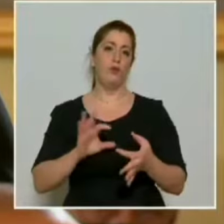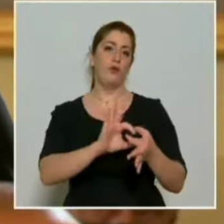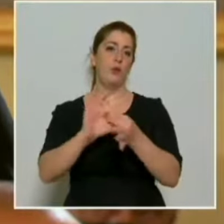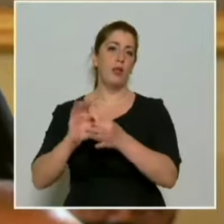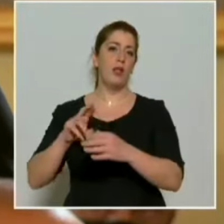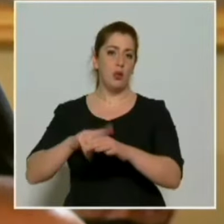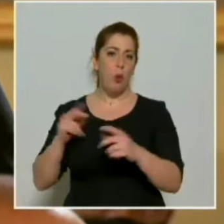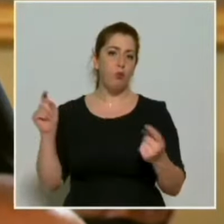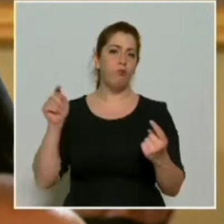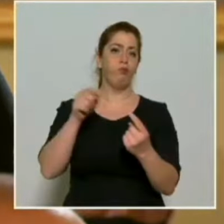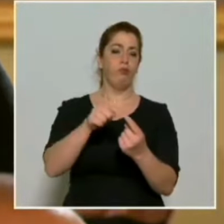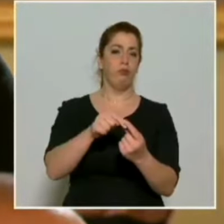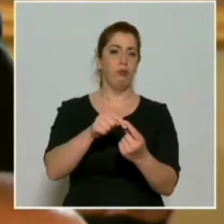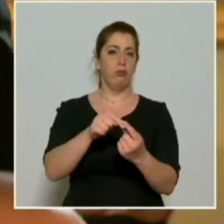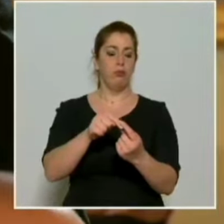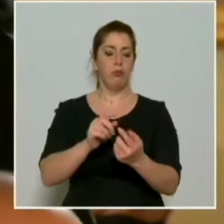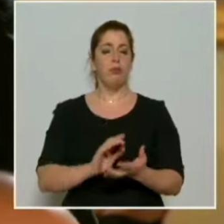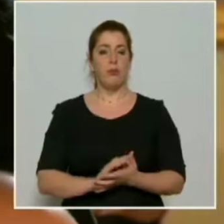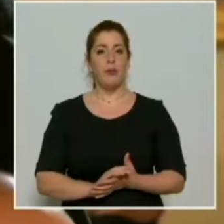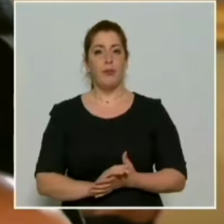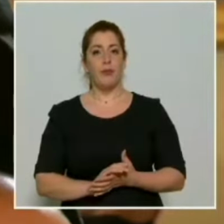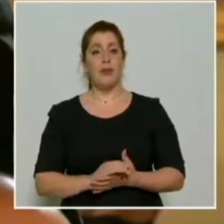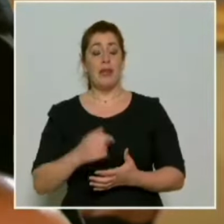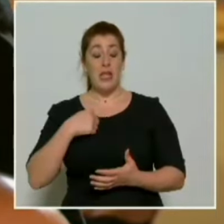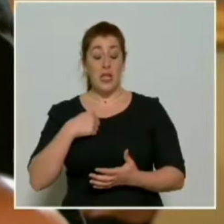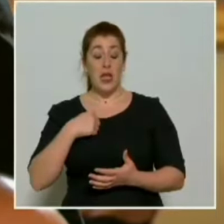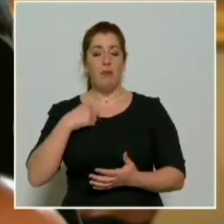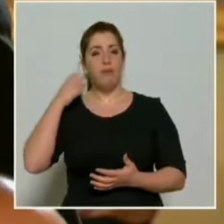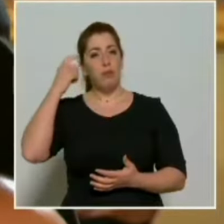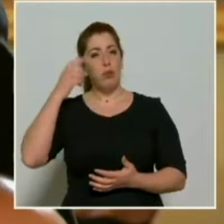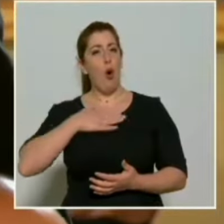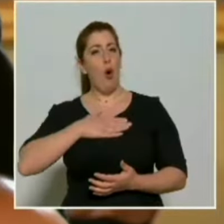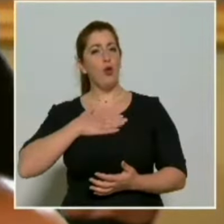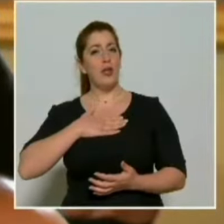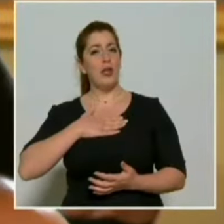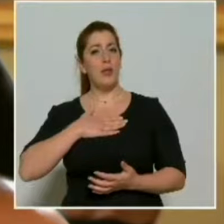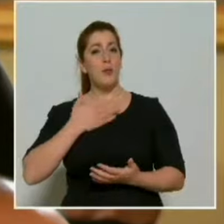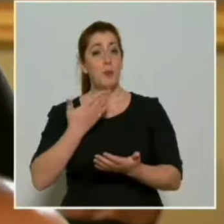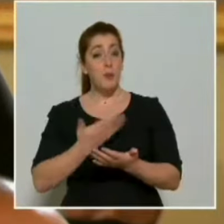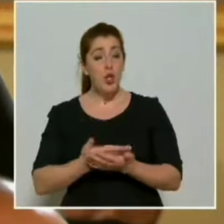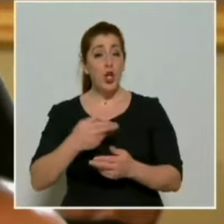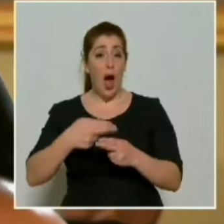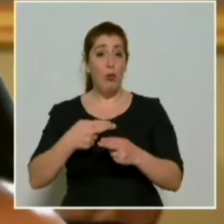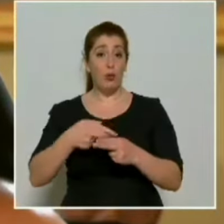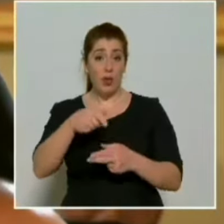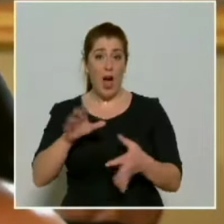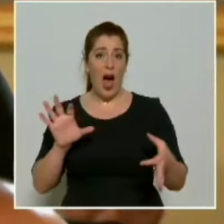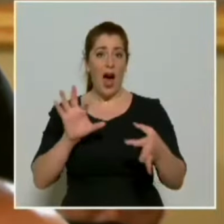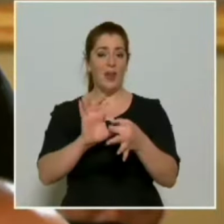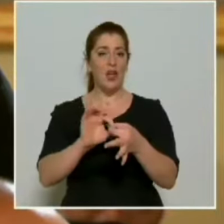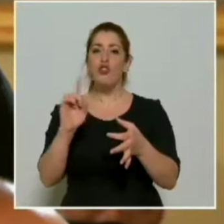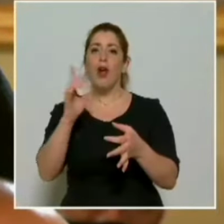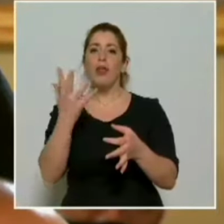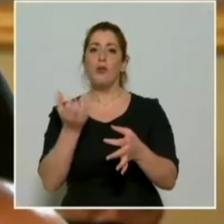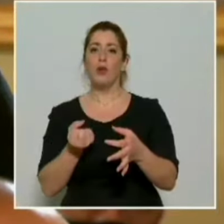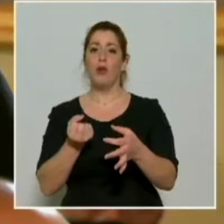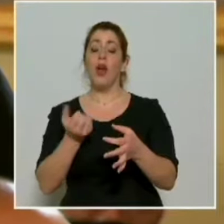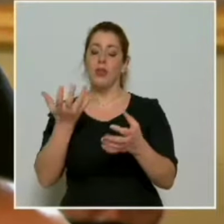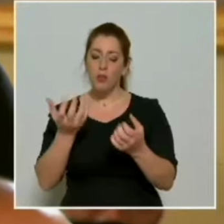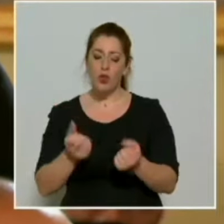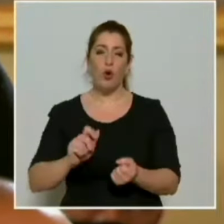l-laqda. Nemmen li l-edukazzjoni hija iċ-ċavetta u mingħajr l-edukazzjoni ma nistgħux naslu